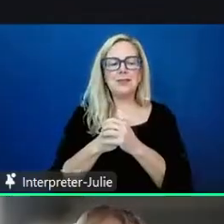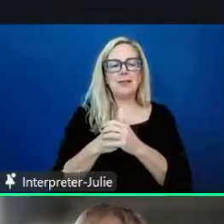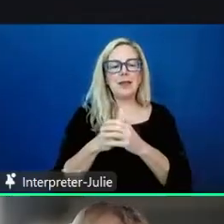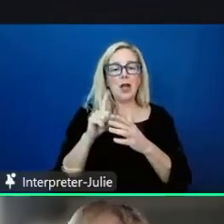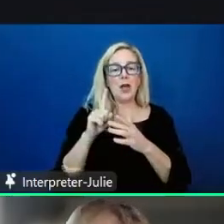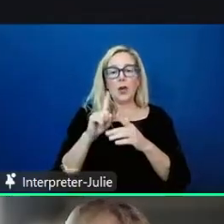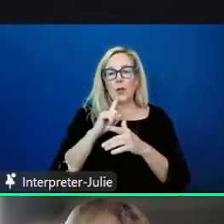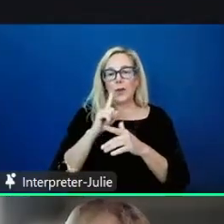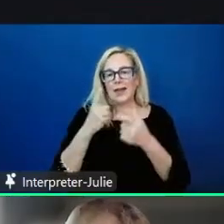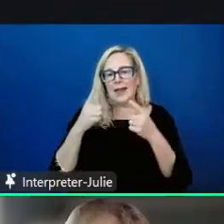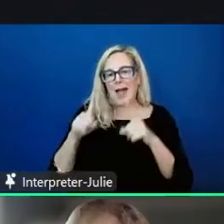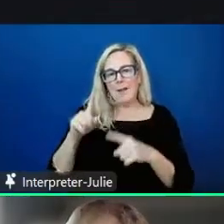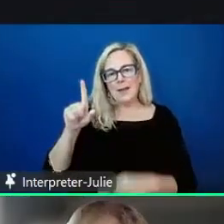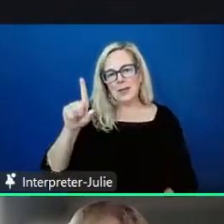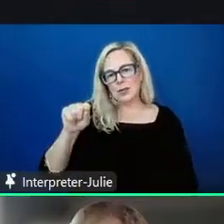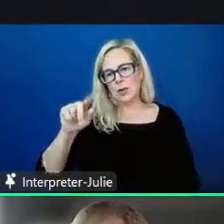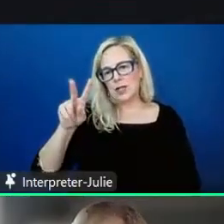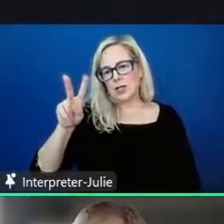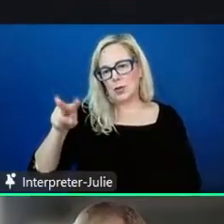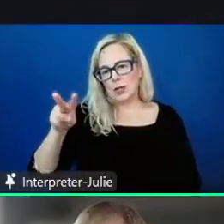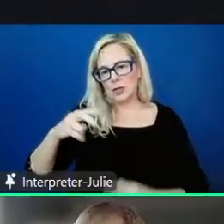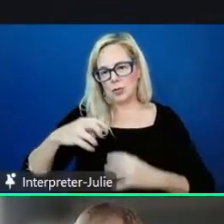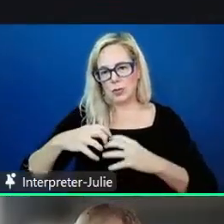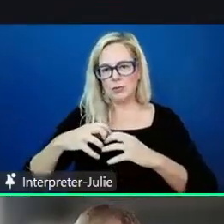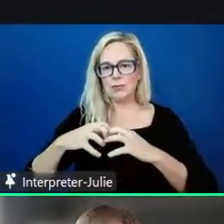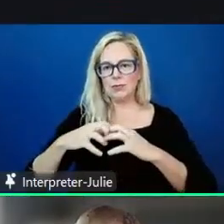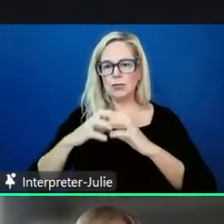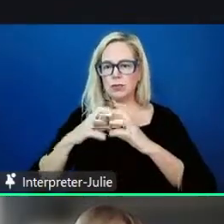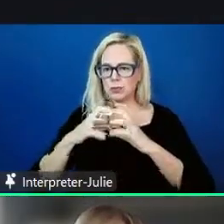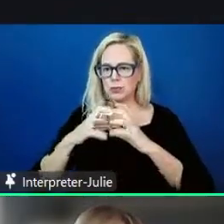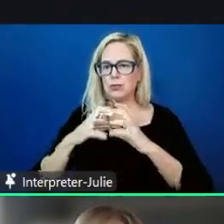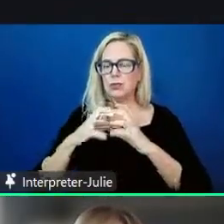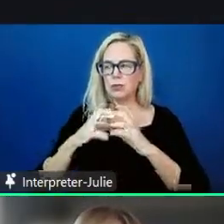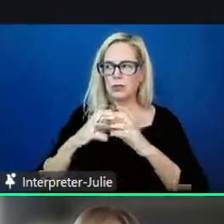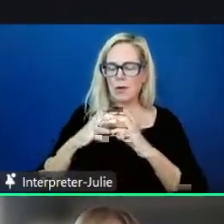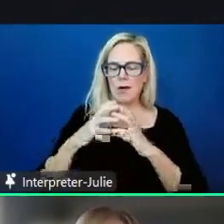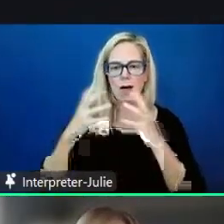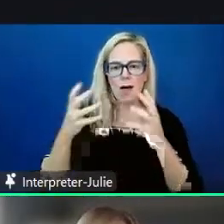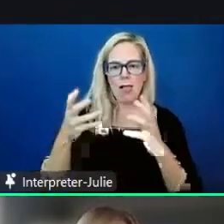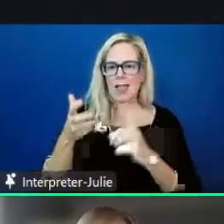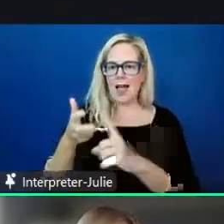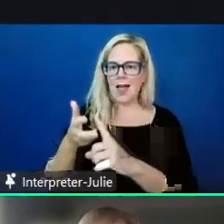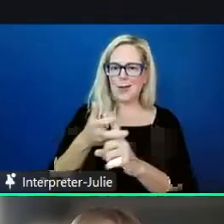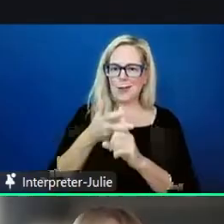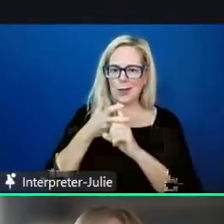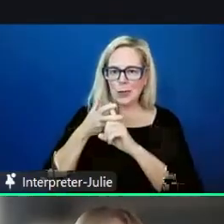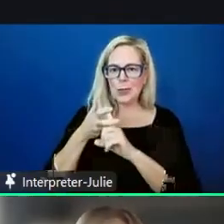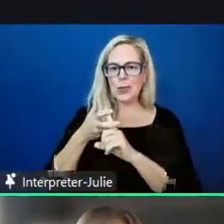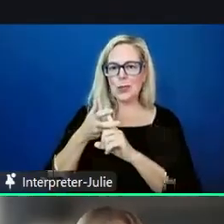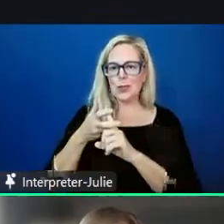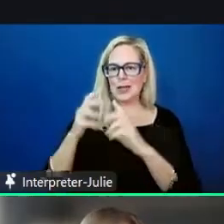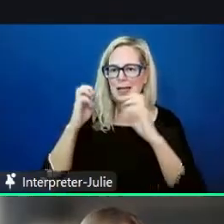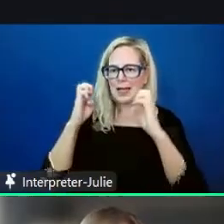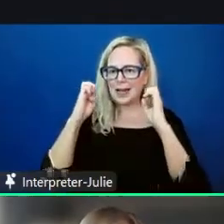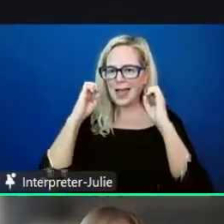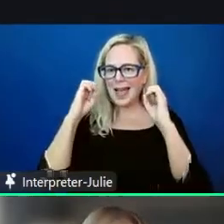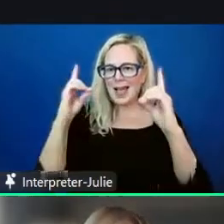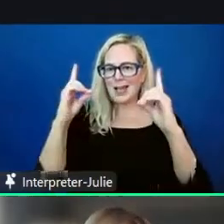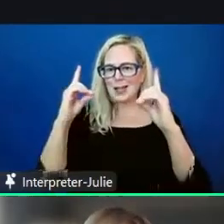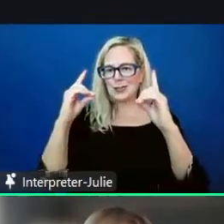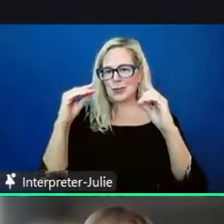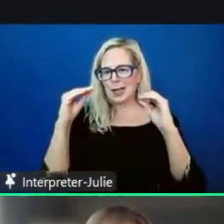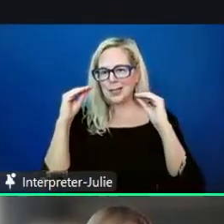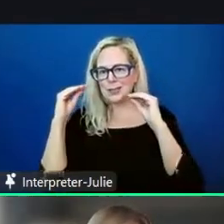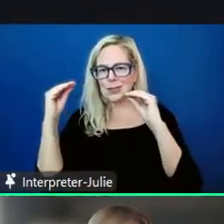and this is where we did a lot of recruiting, a lot of educational campaigns about what